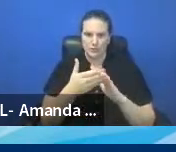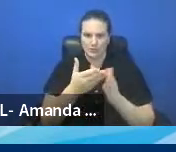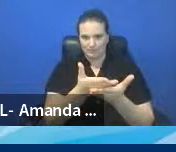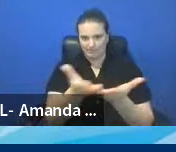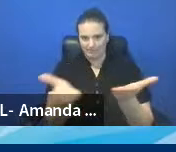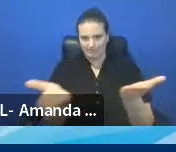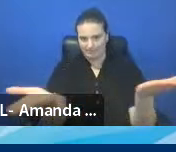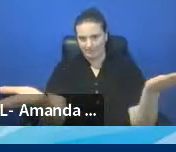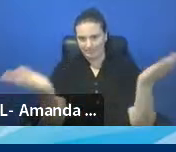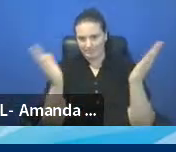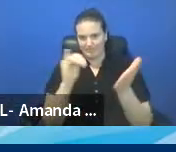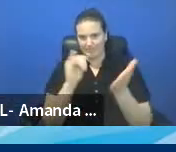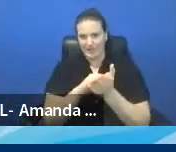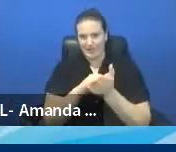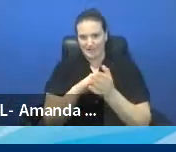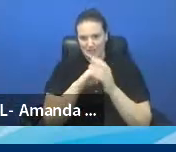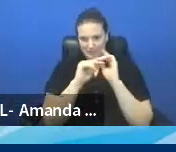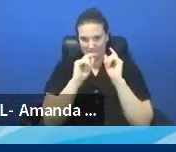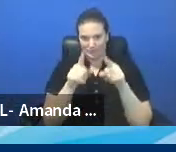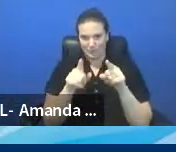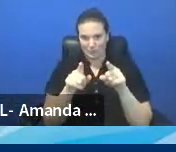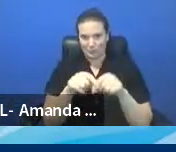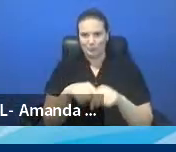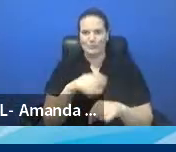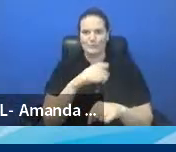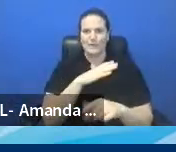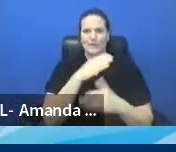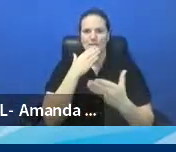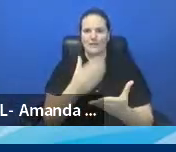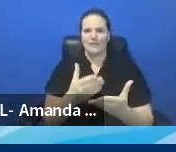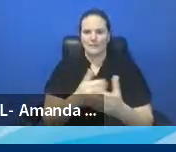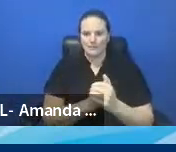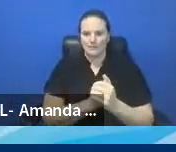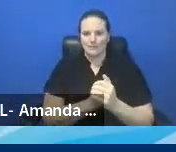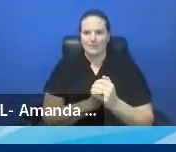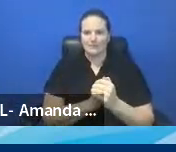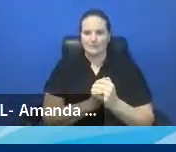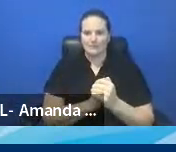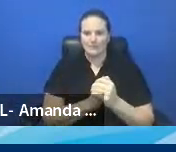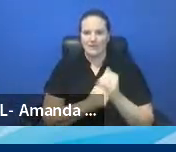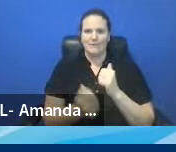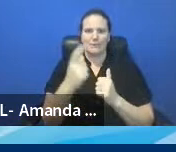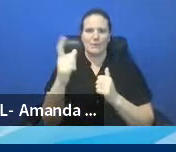So there you go. But thank you, everyone.